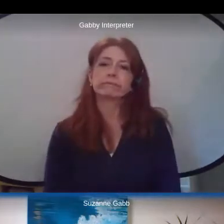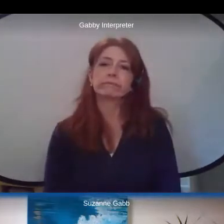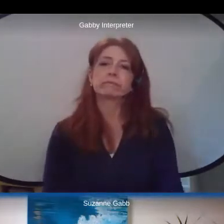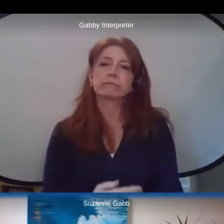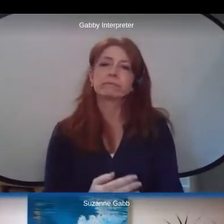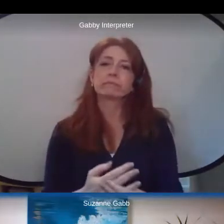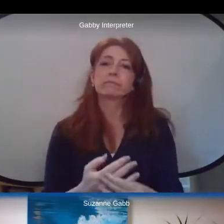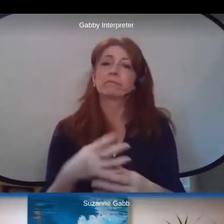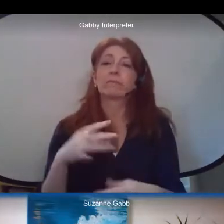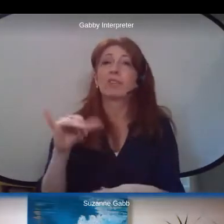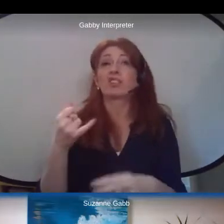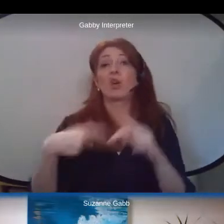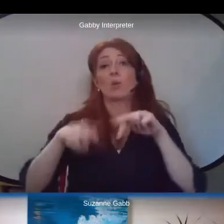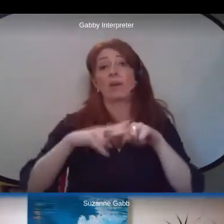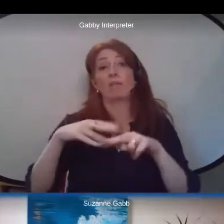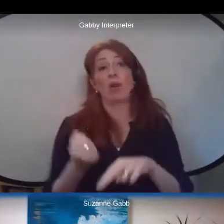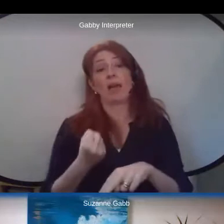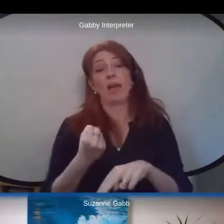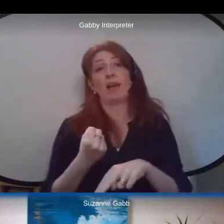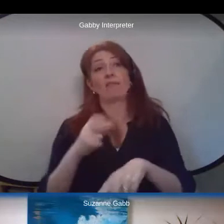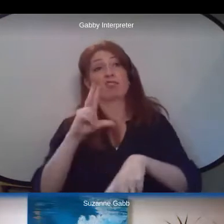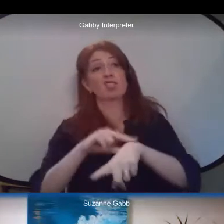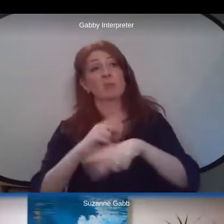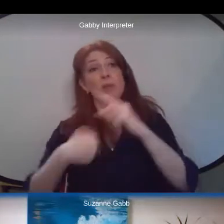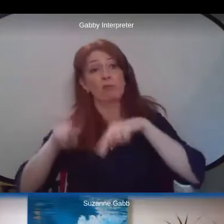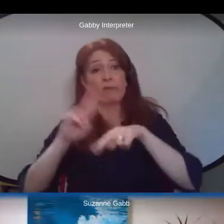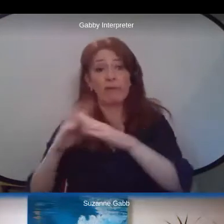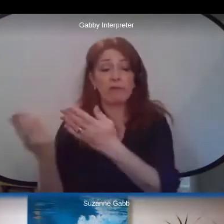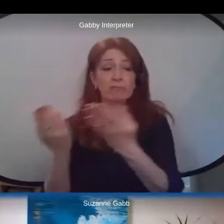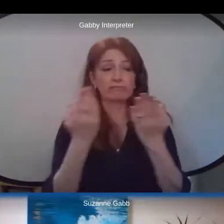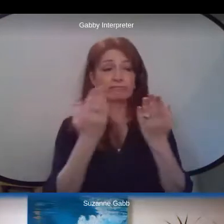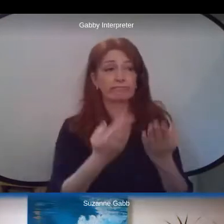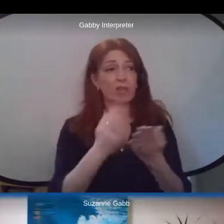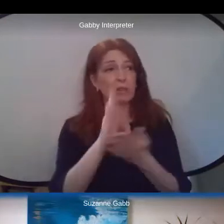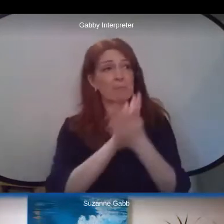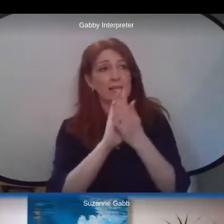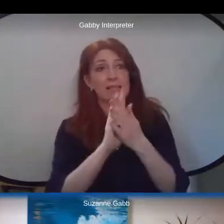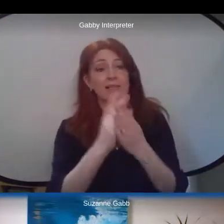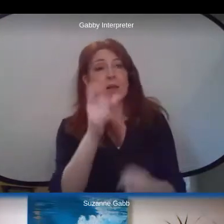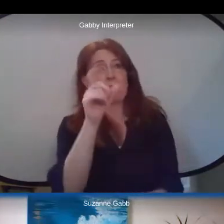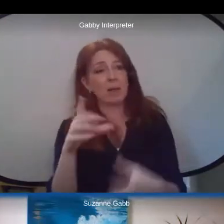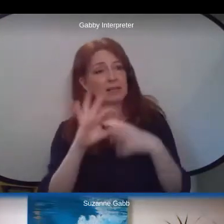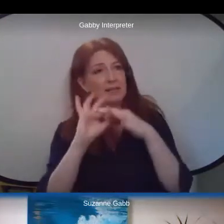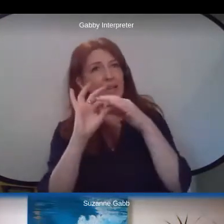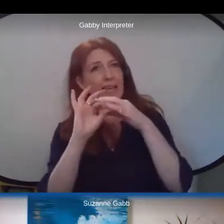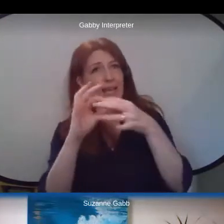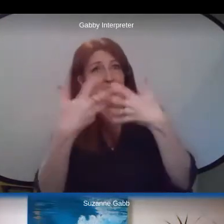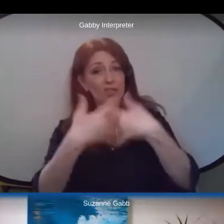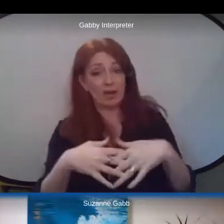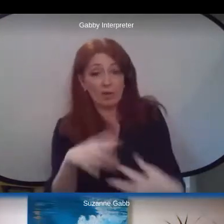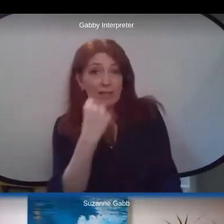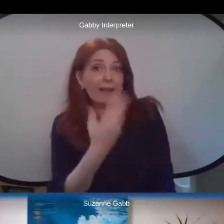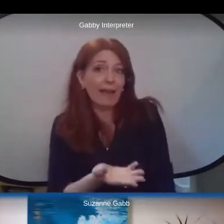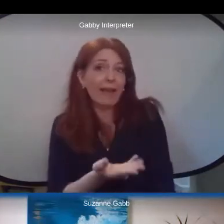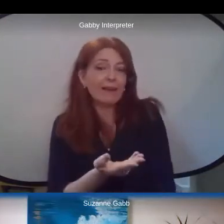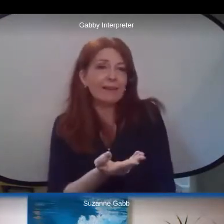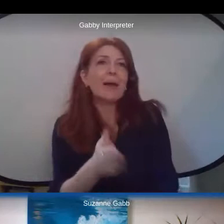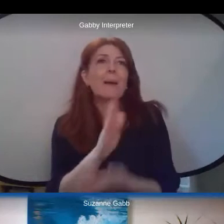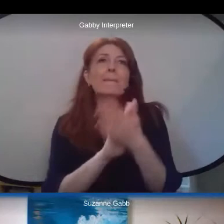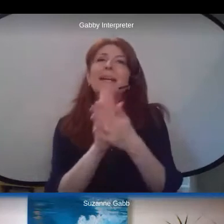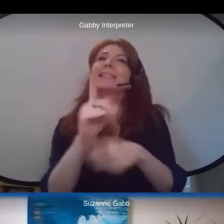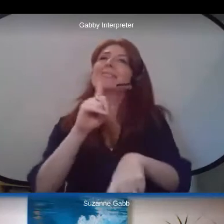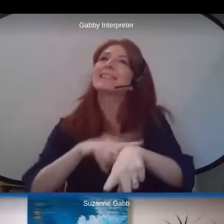a GP referral in and an individual can engage with that technology at a time that suits them in a